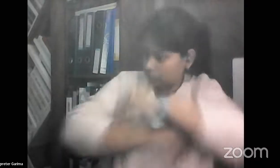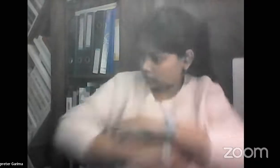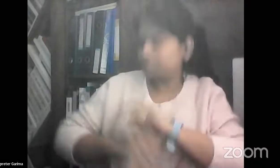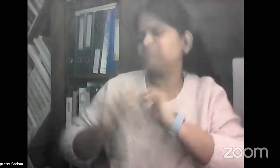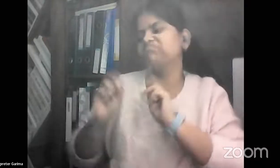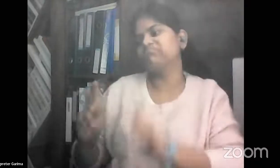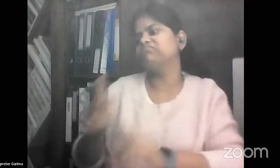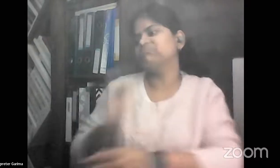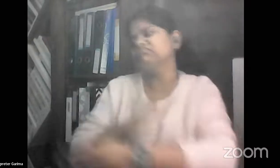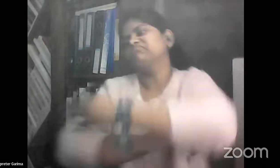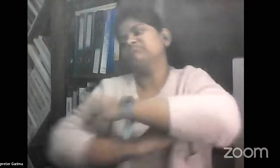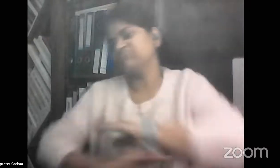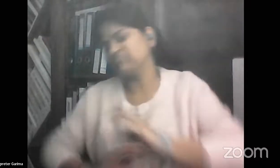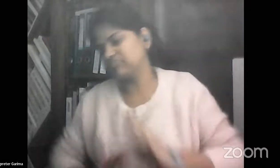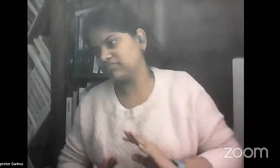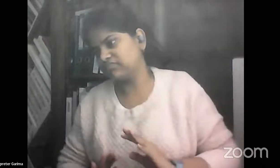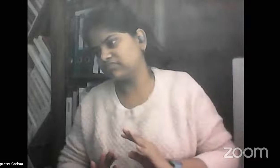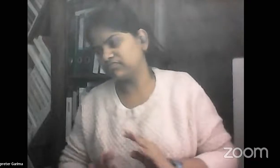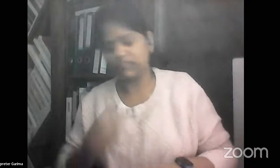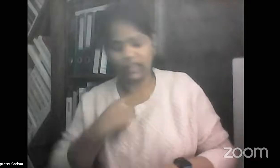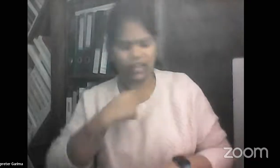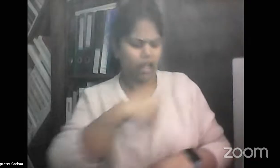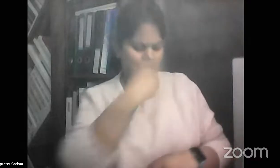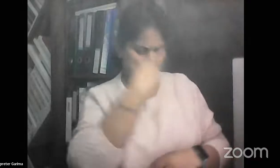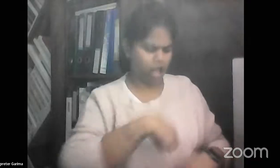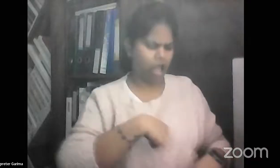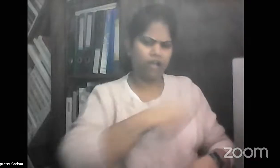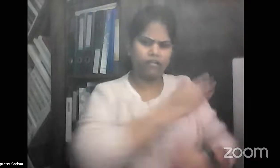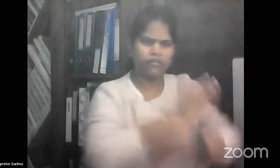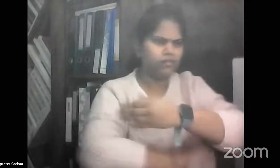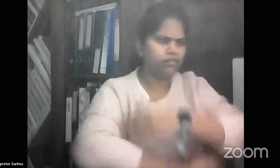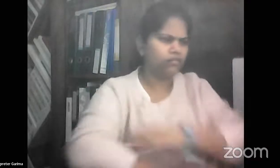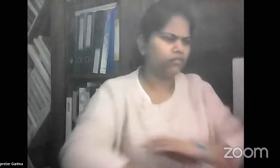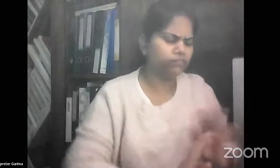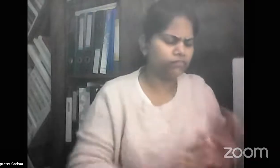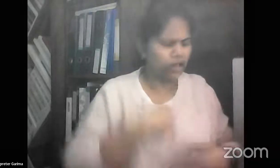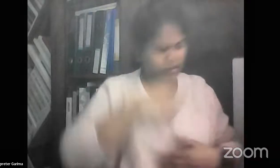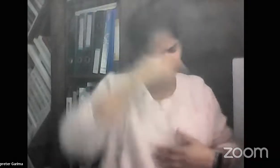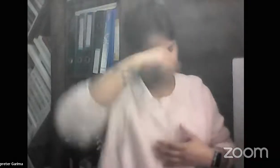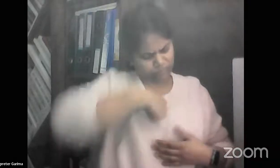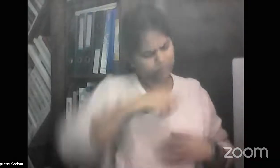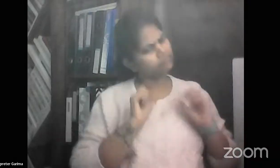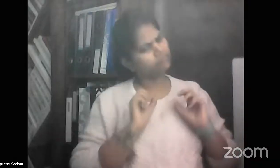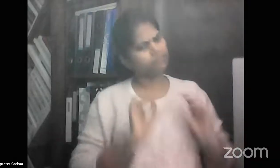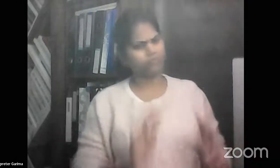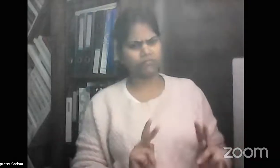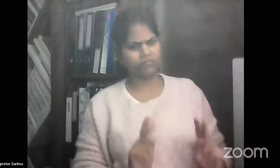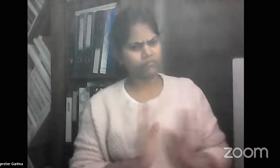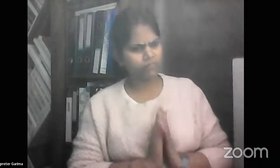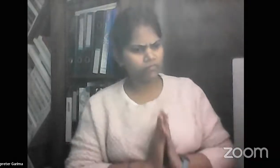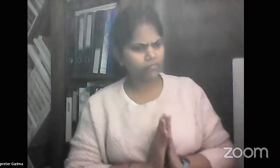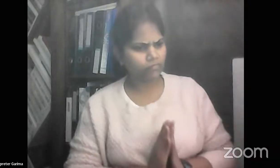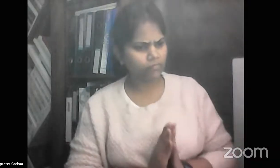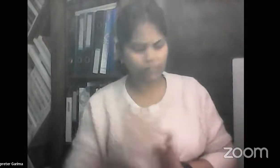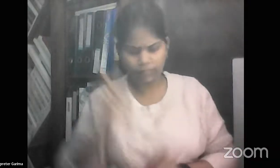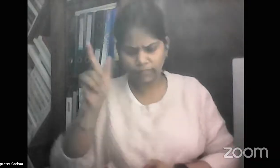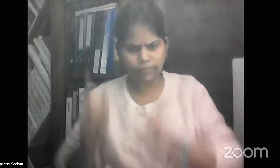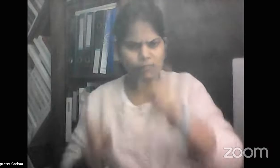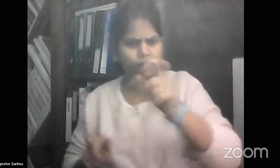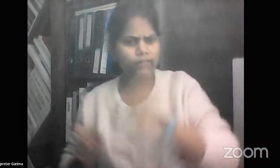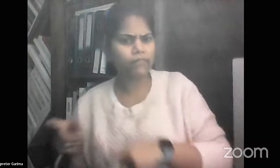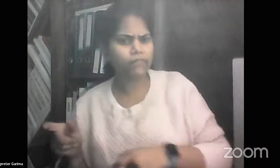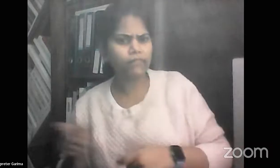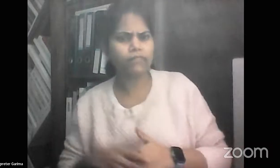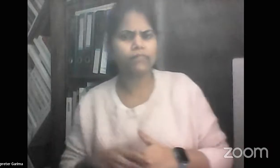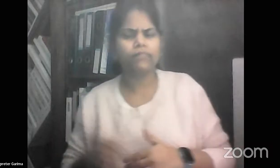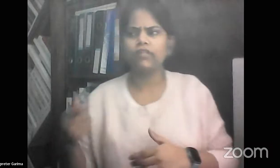make one disabled. We human beings are created with multiple abilities. Sometimes some functionalities are more prominent